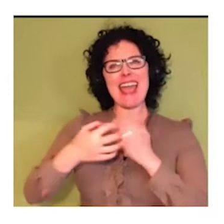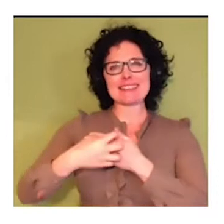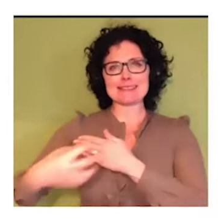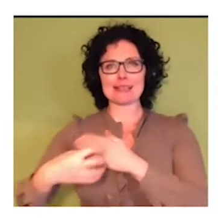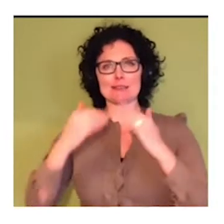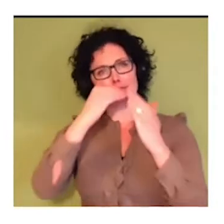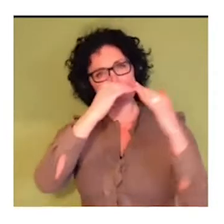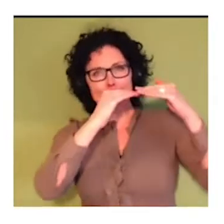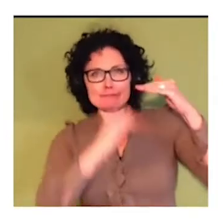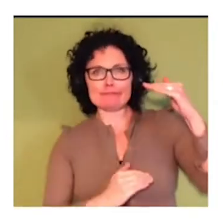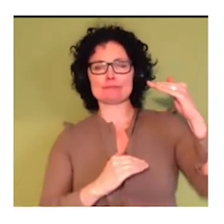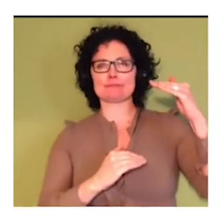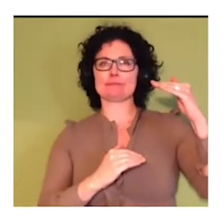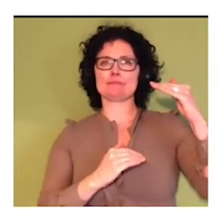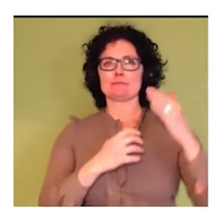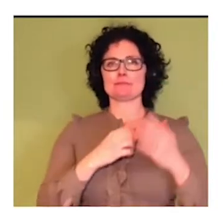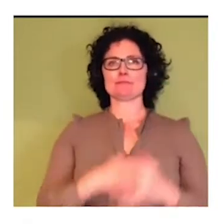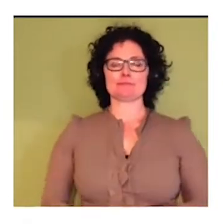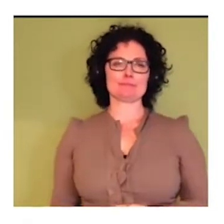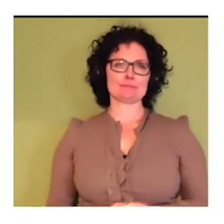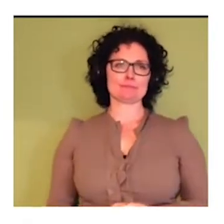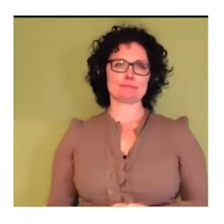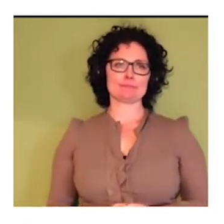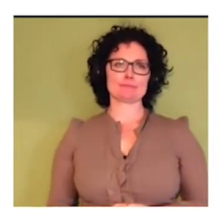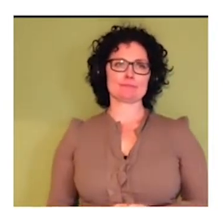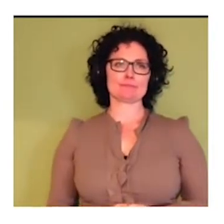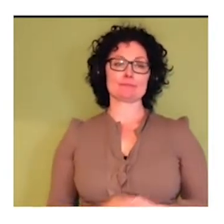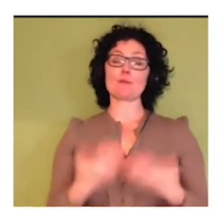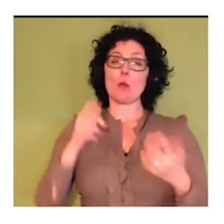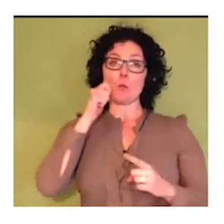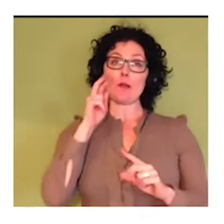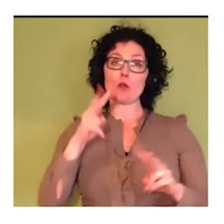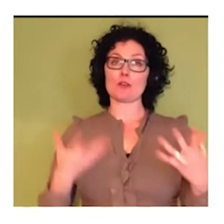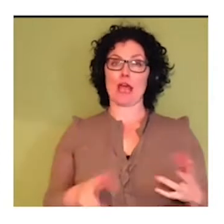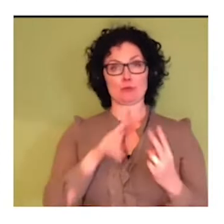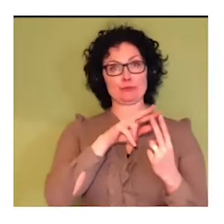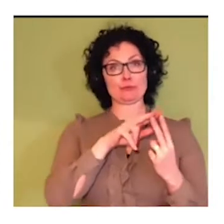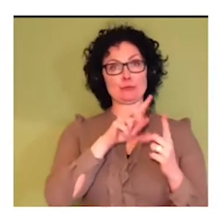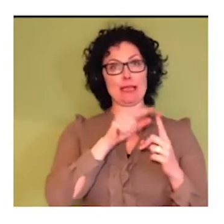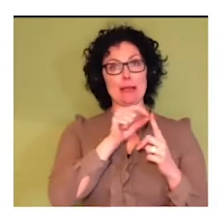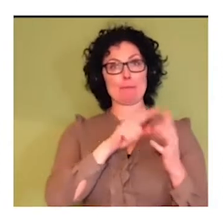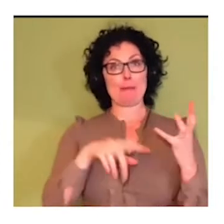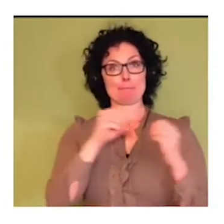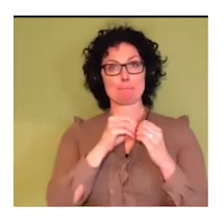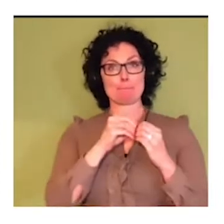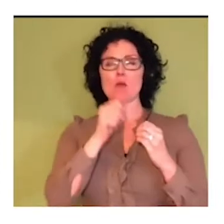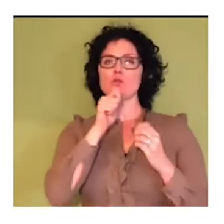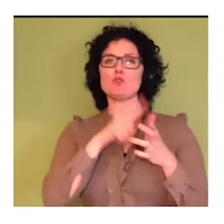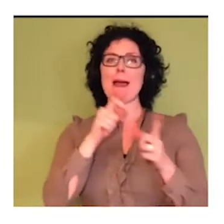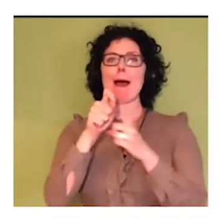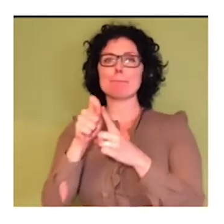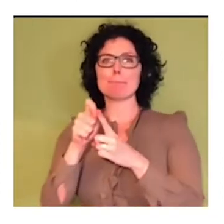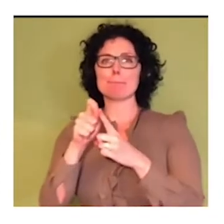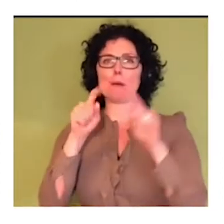action. We'll take a look at a couple of EPUBs, and we'll use an app on Windows, which is free. It's